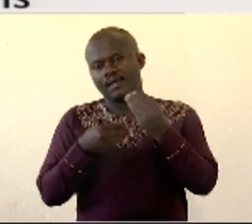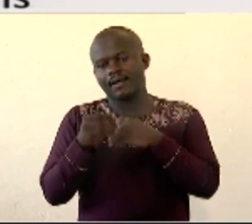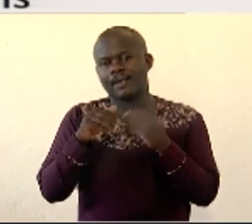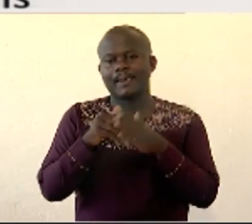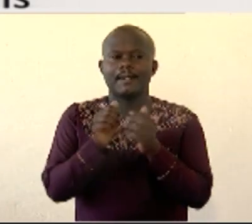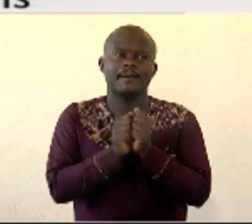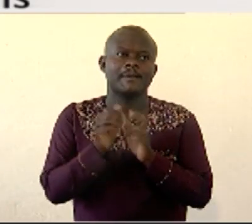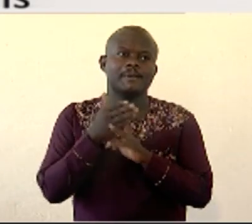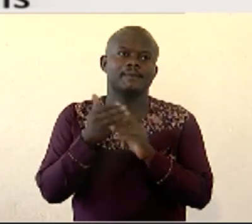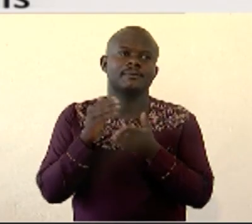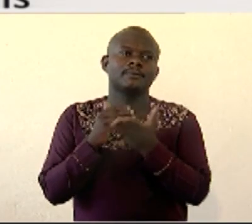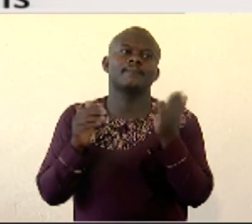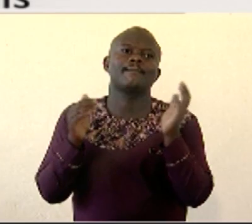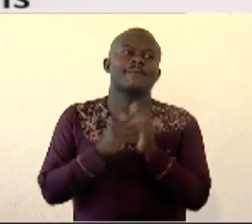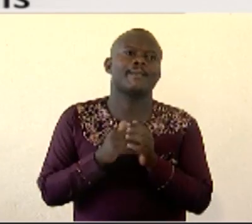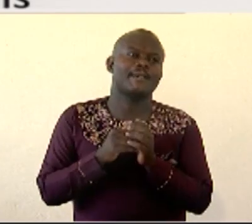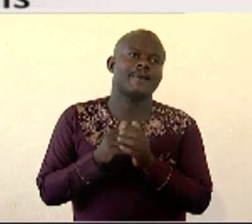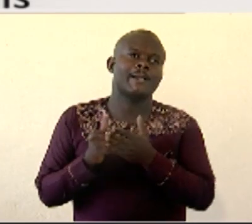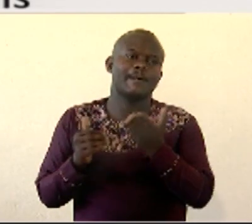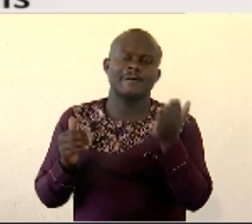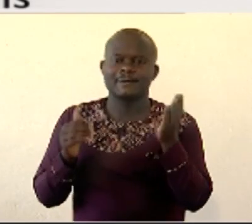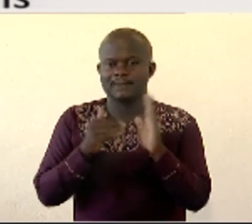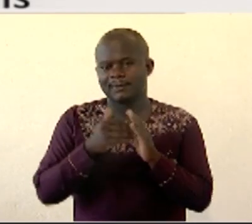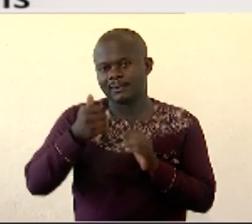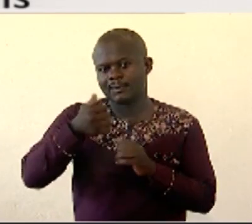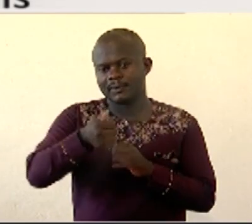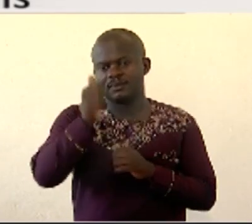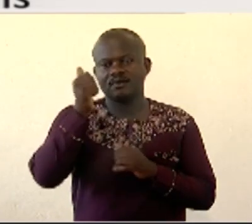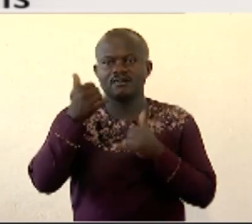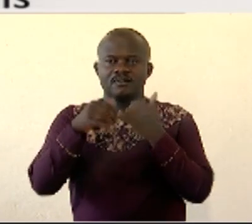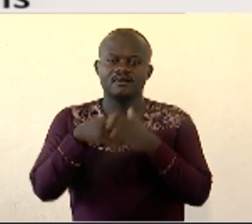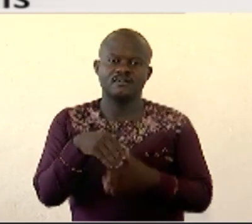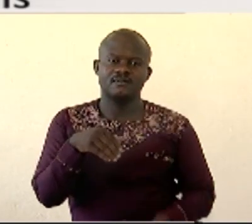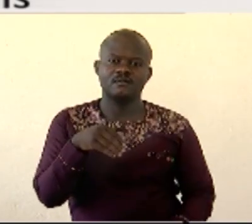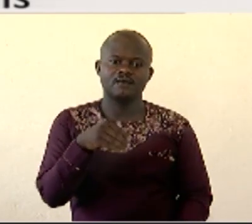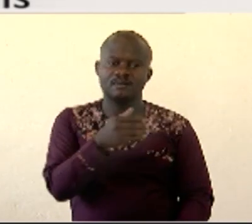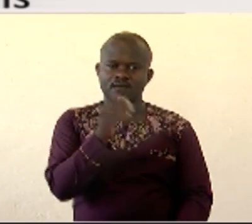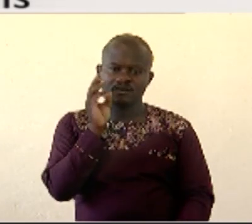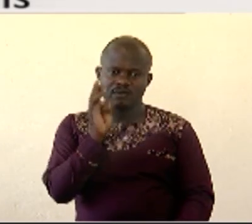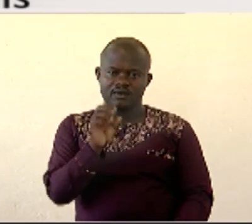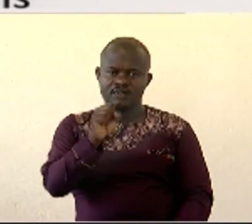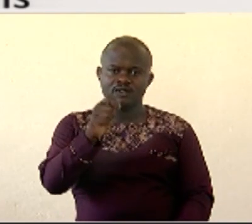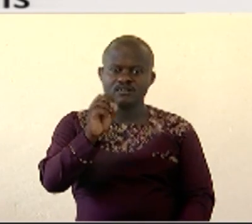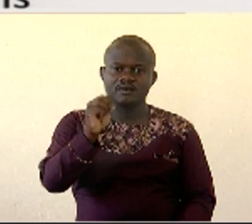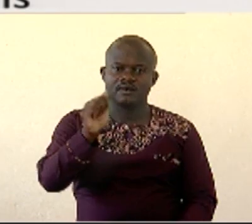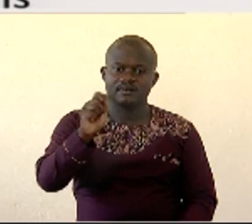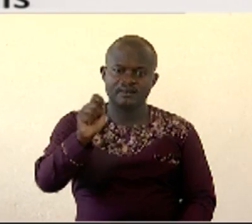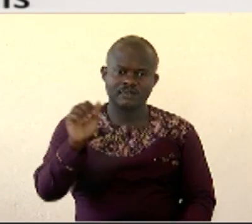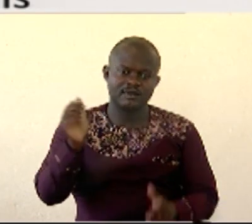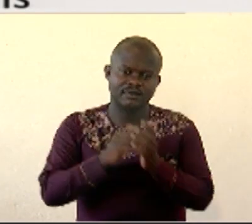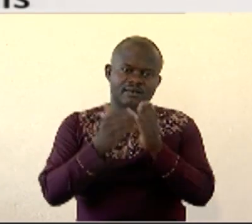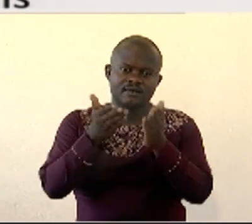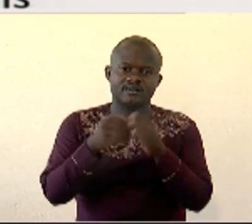the airspace and even the atmosphere. And that guard cells and presence of stomata are also present in the leaf, and